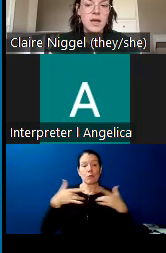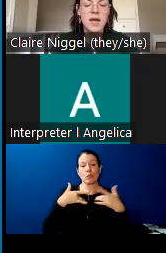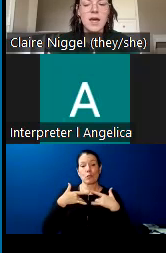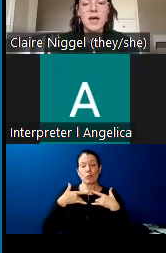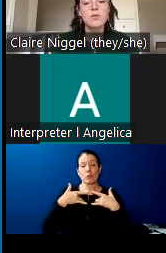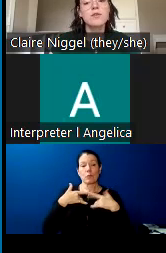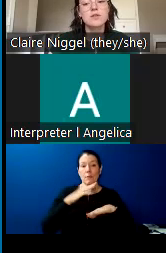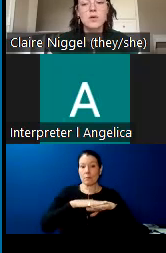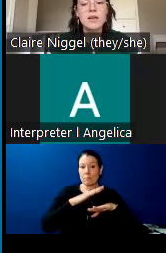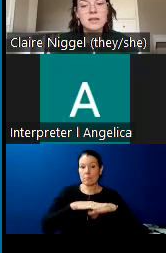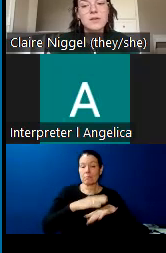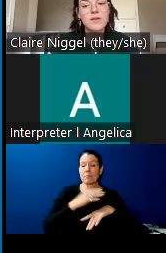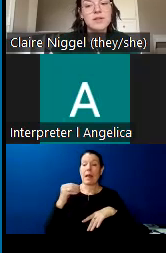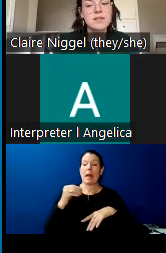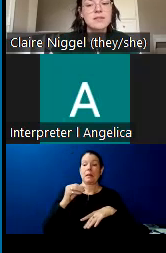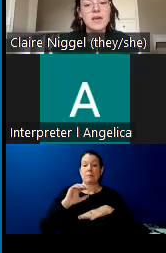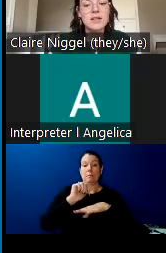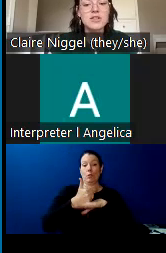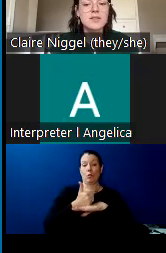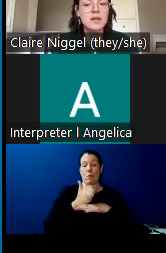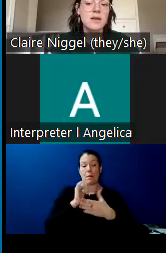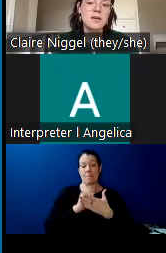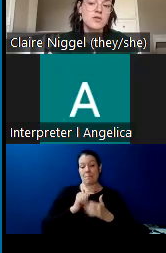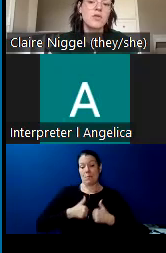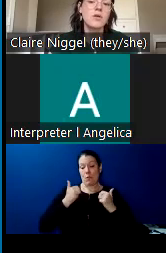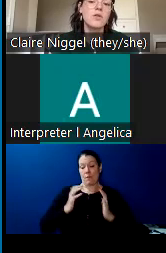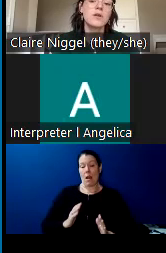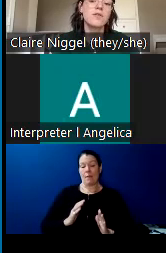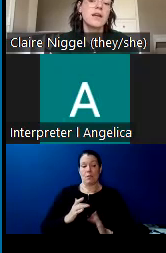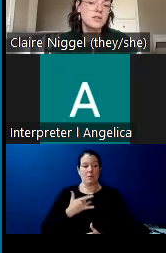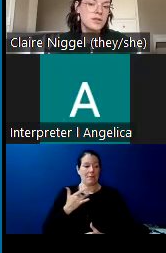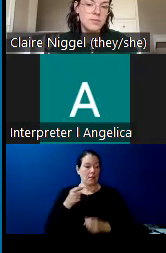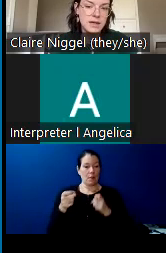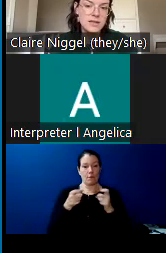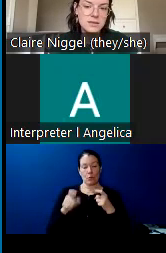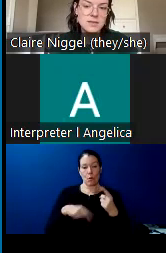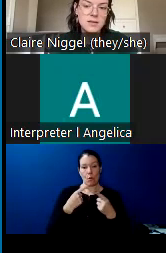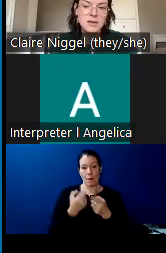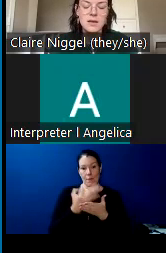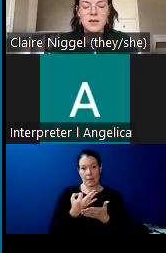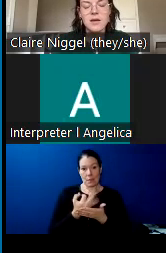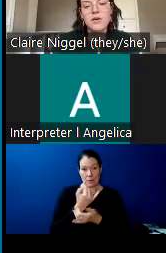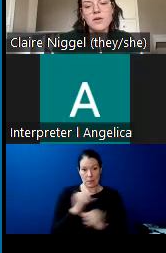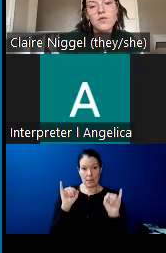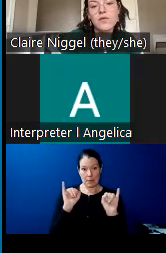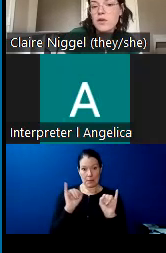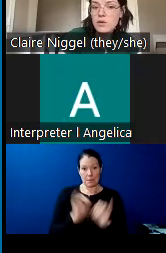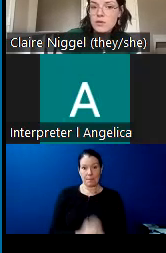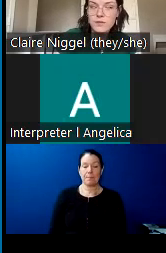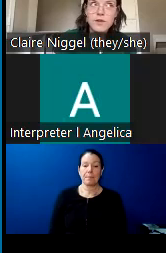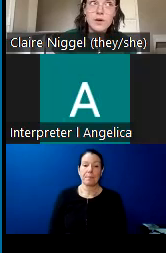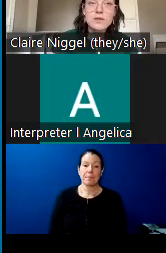them, and we're restoring that survivor's sense of agency and control over their financial independence.